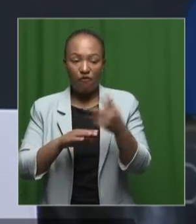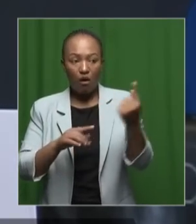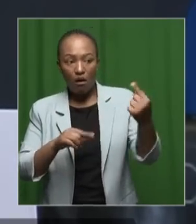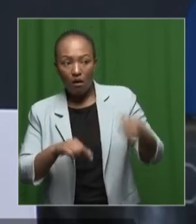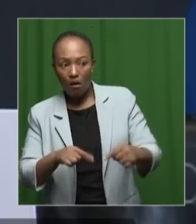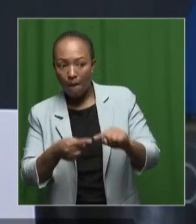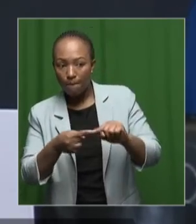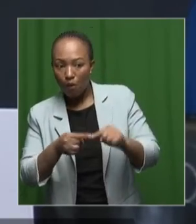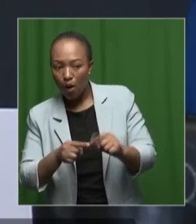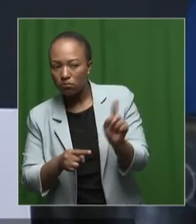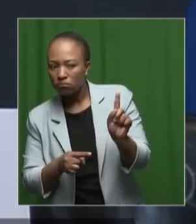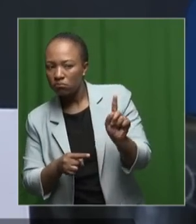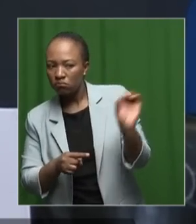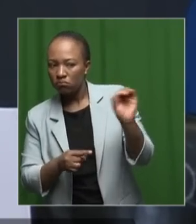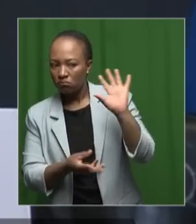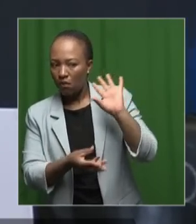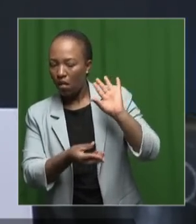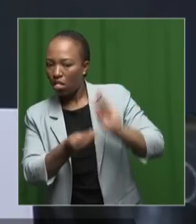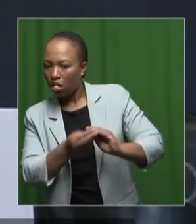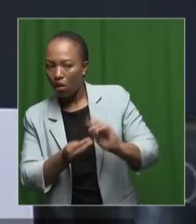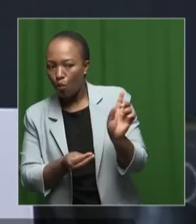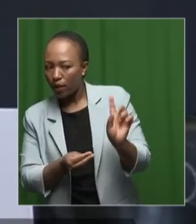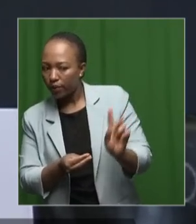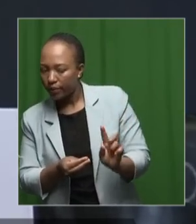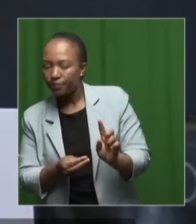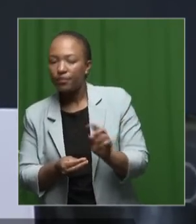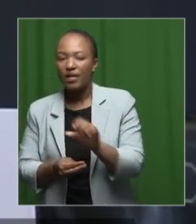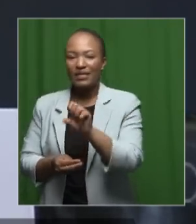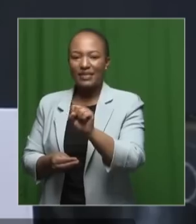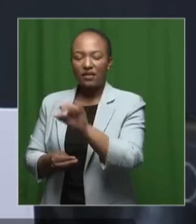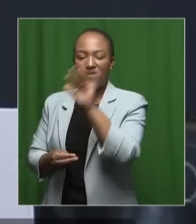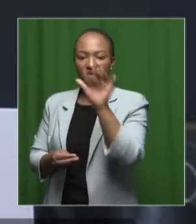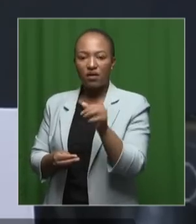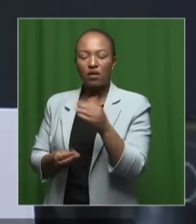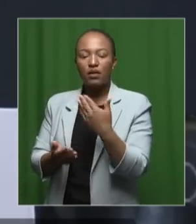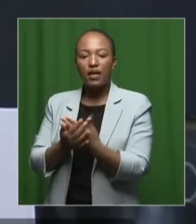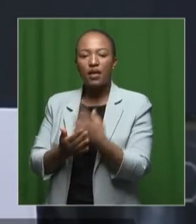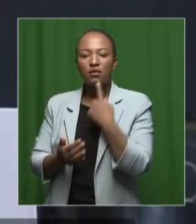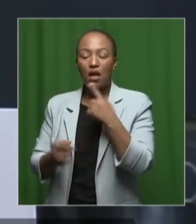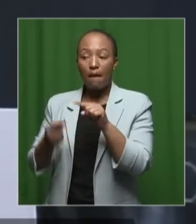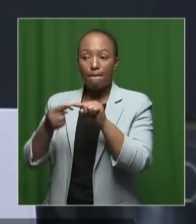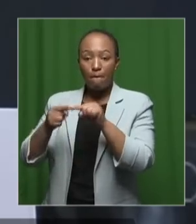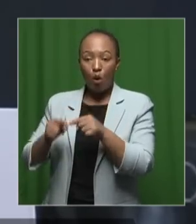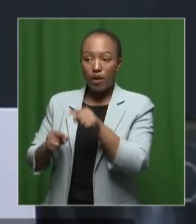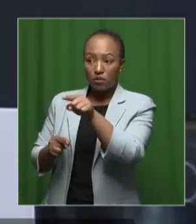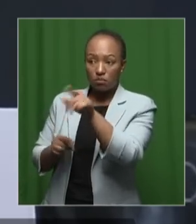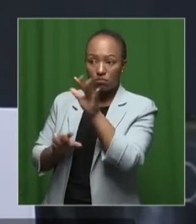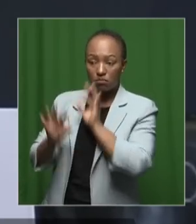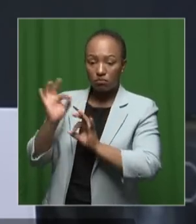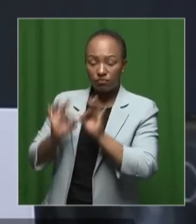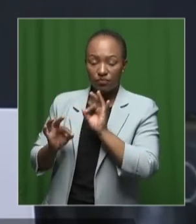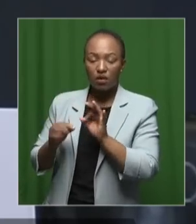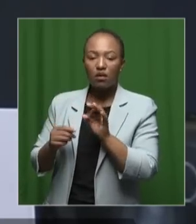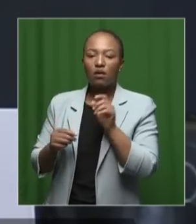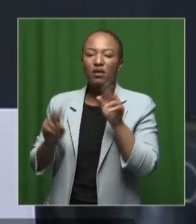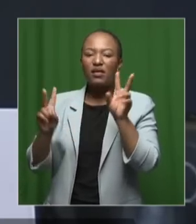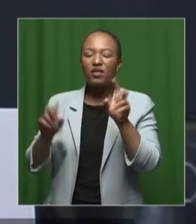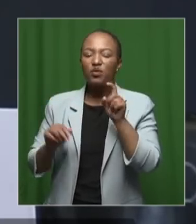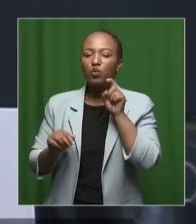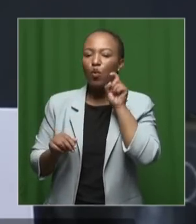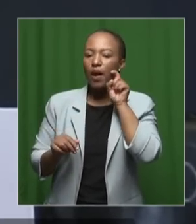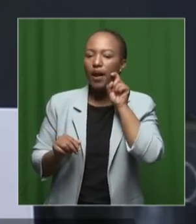public comments, for South Africans to tell us whether they agree with particular points or not. These things about age,